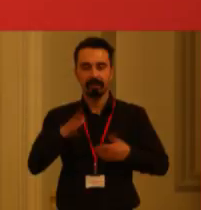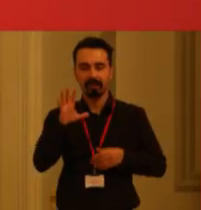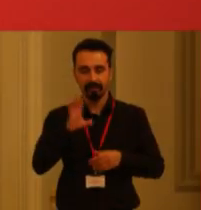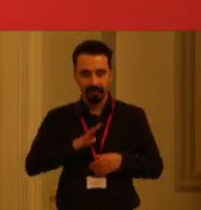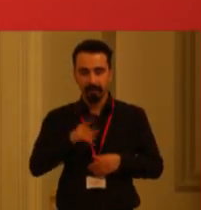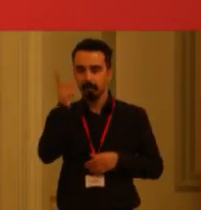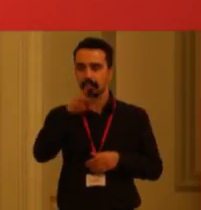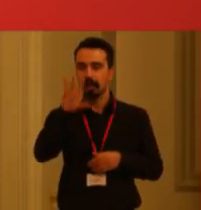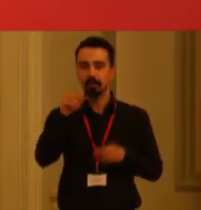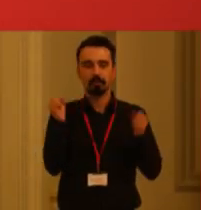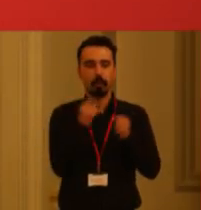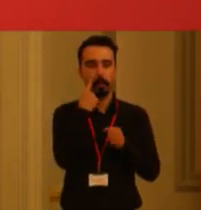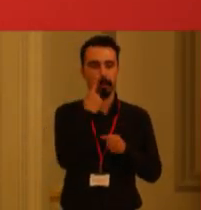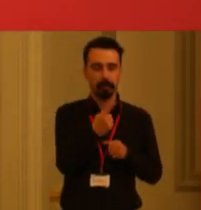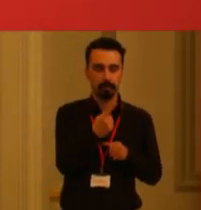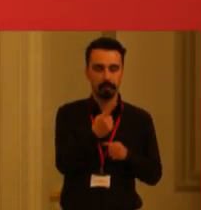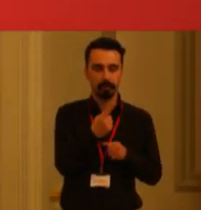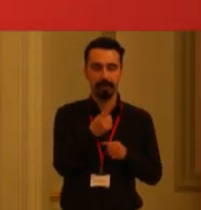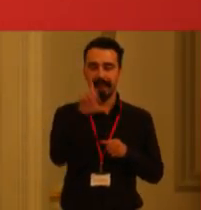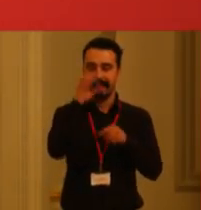it's isolation.